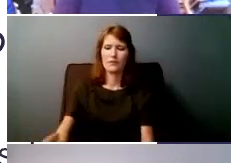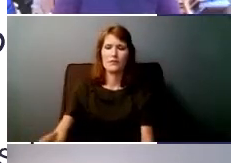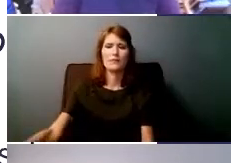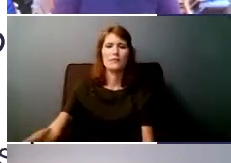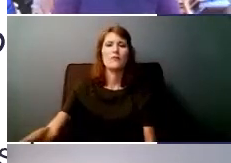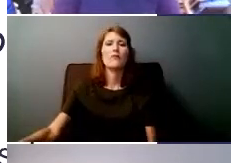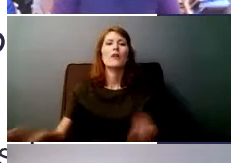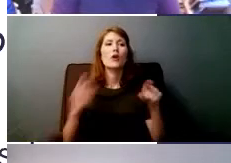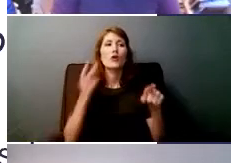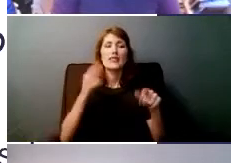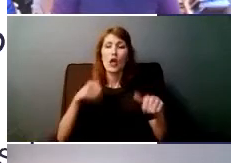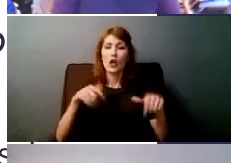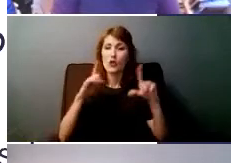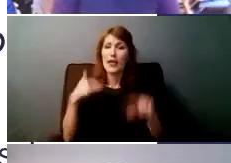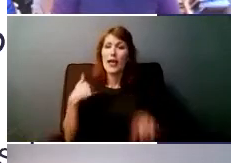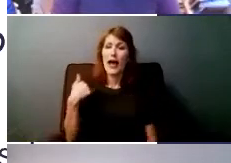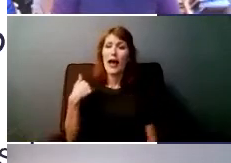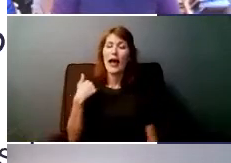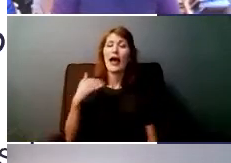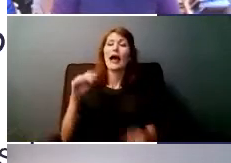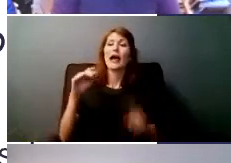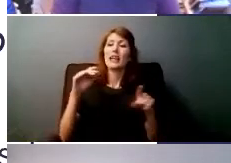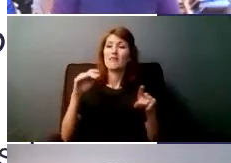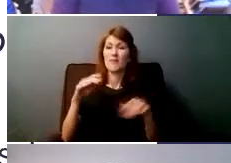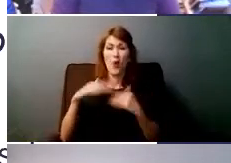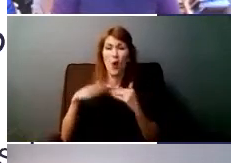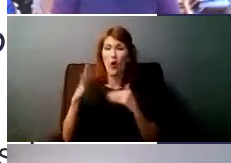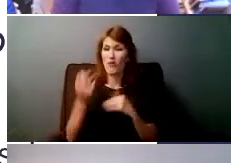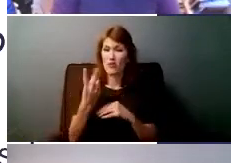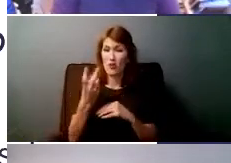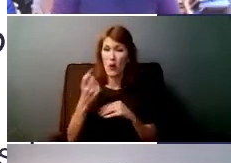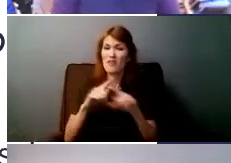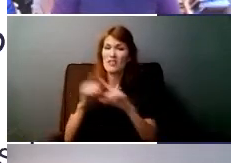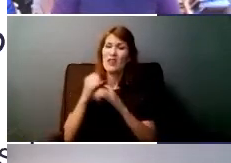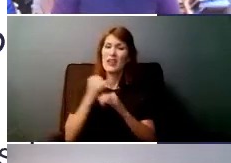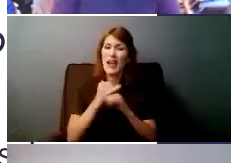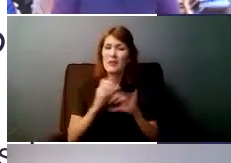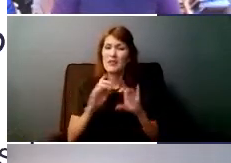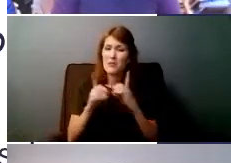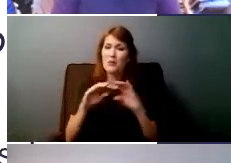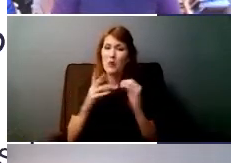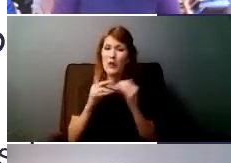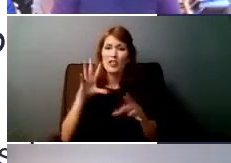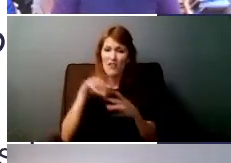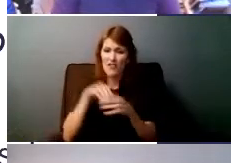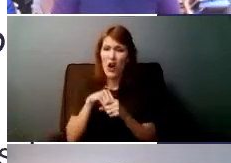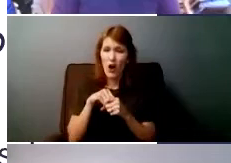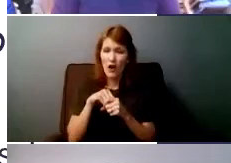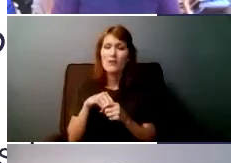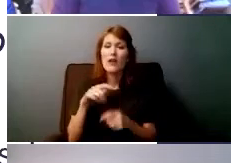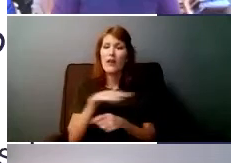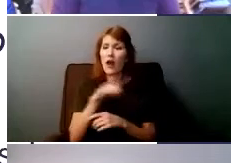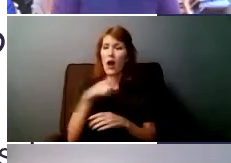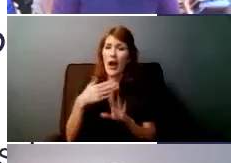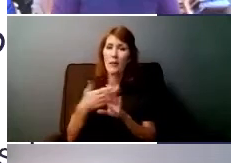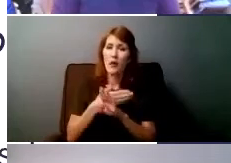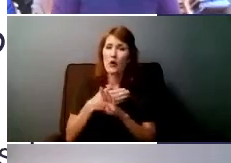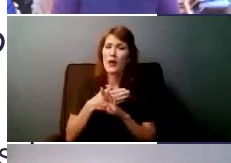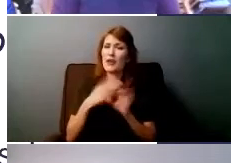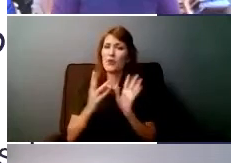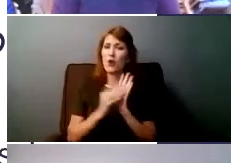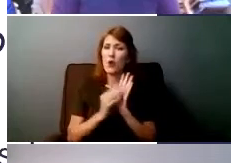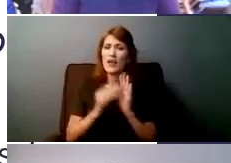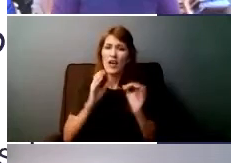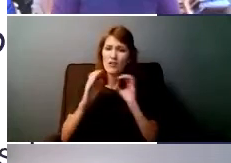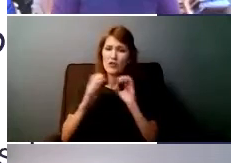a dozen different campus departments and campus organizations involved with it. They had pre-recorded conversations and